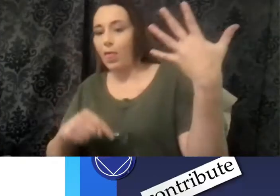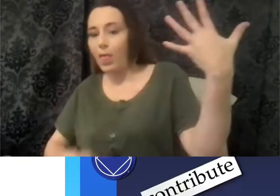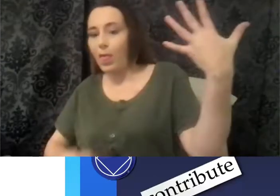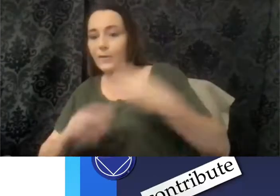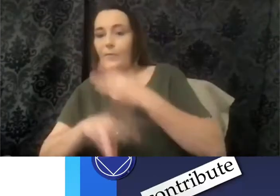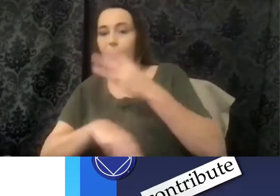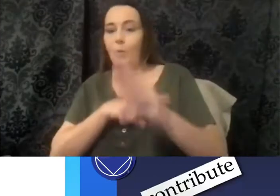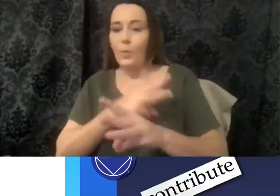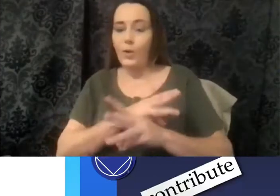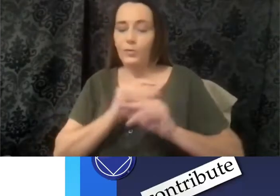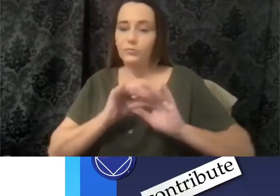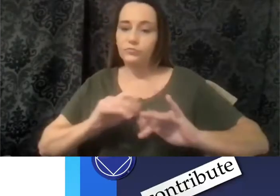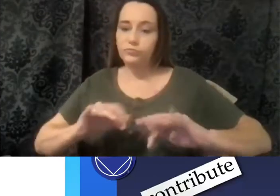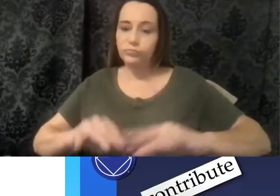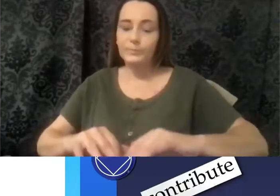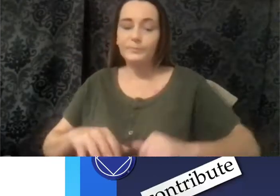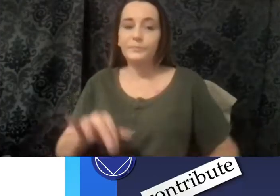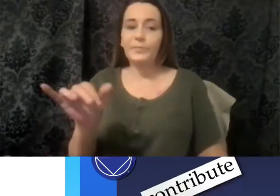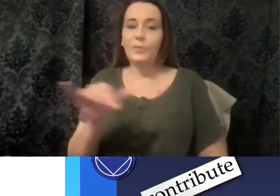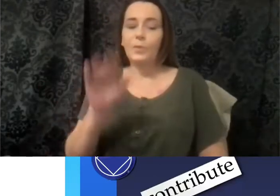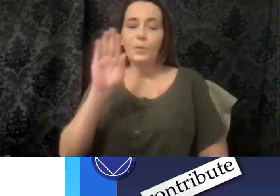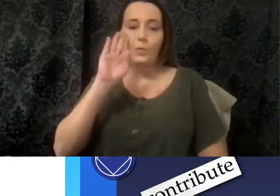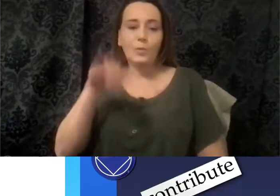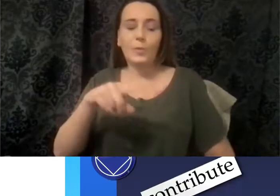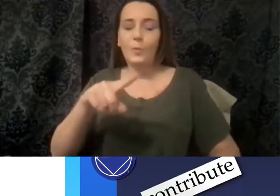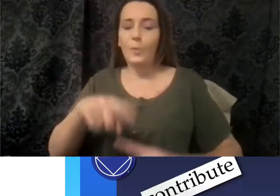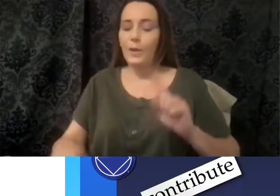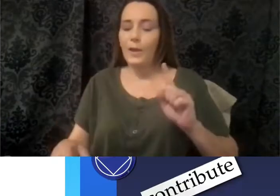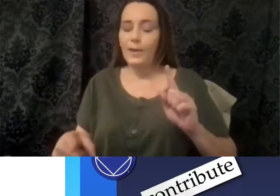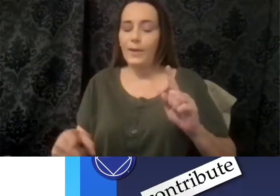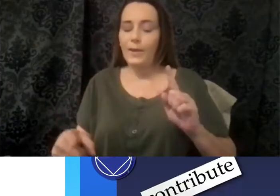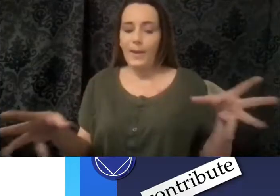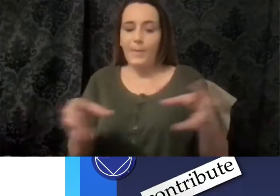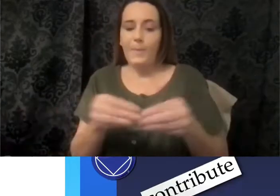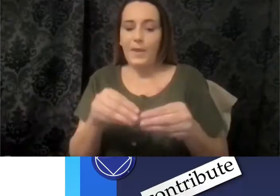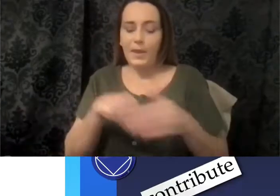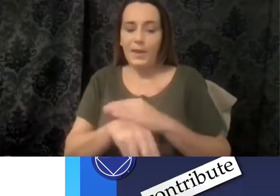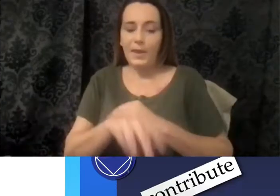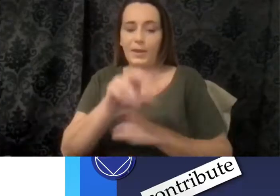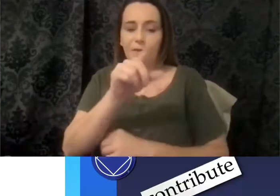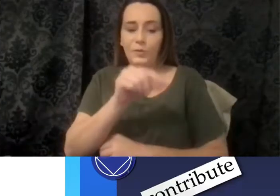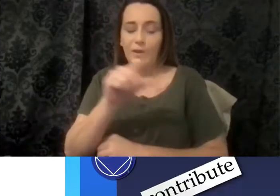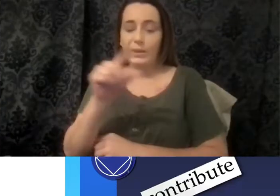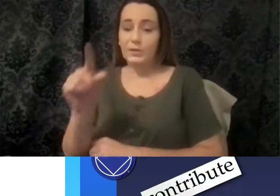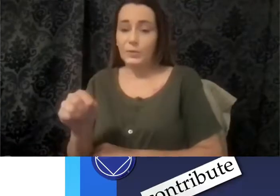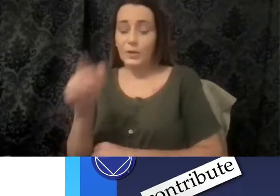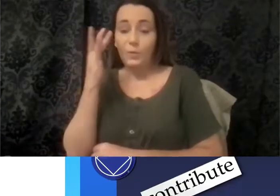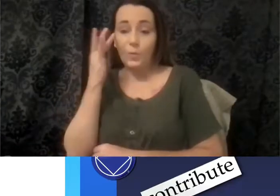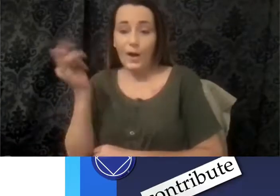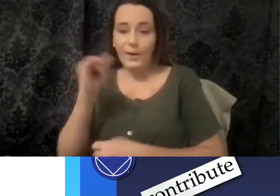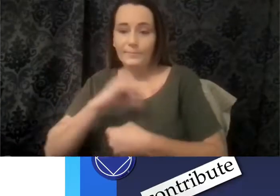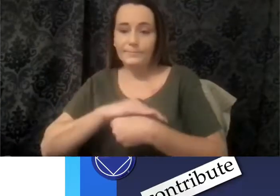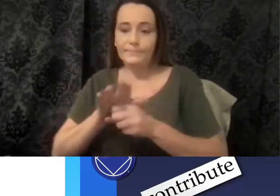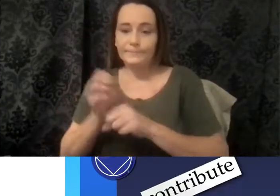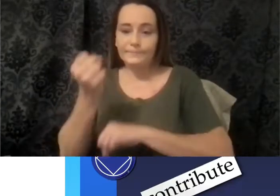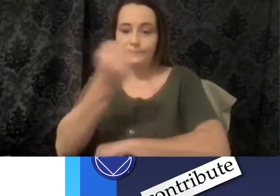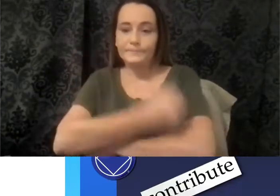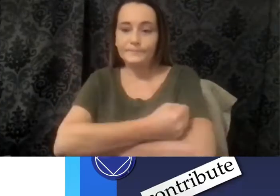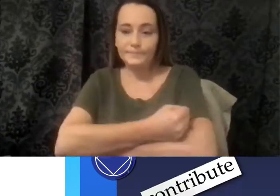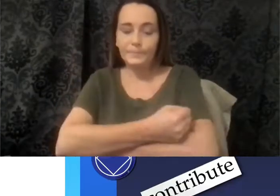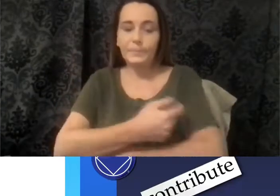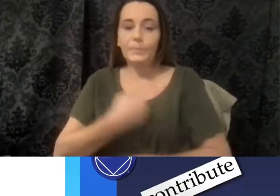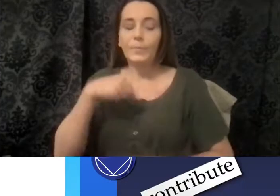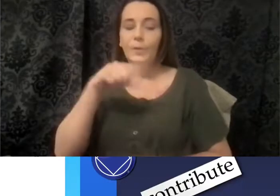you all know, also, we could not meet in 2020 due to the pandemic. And so we had